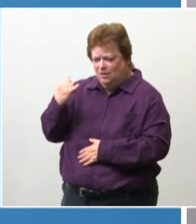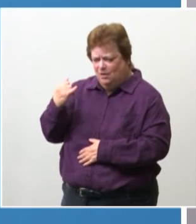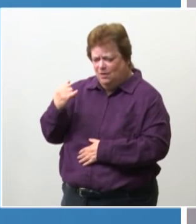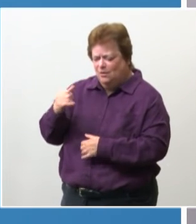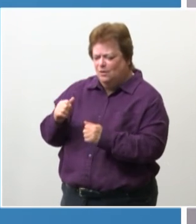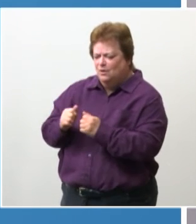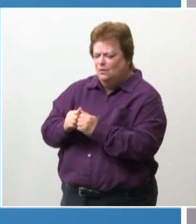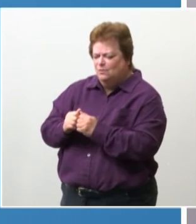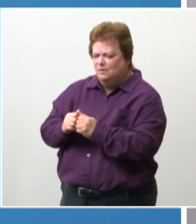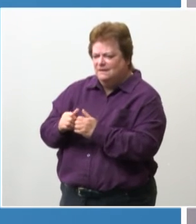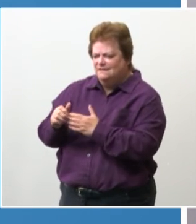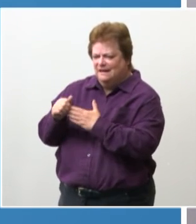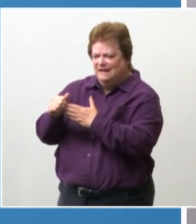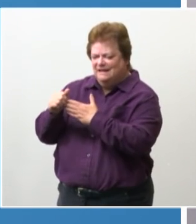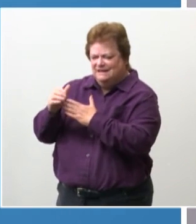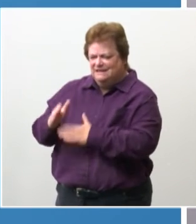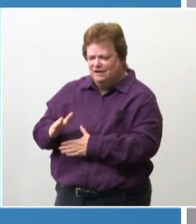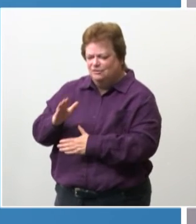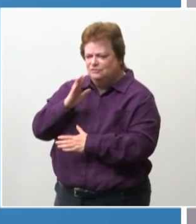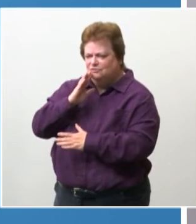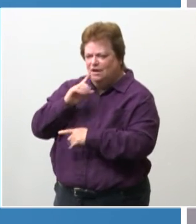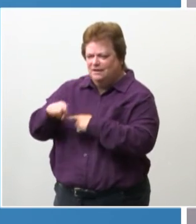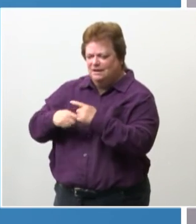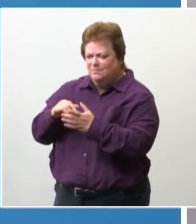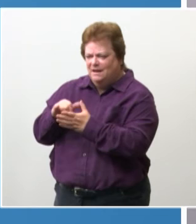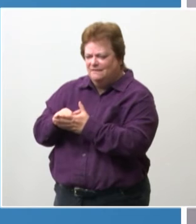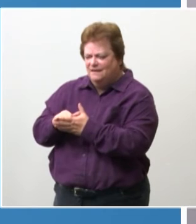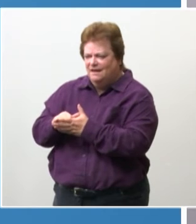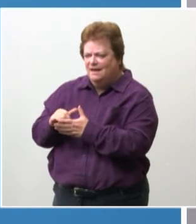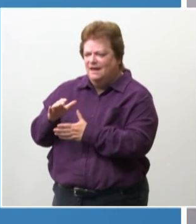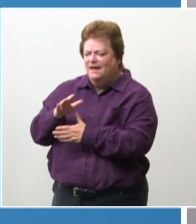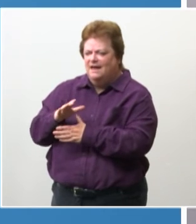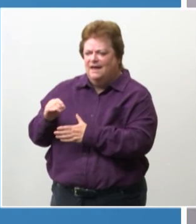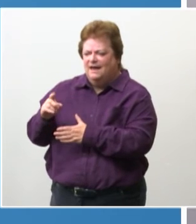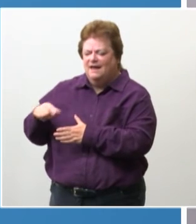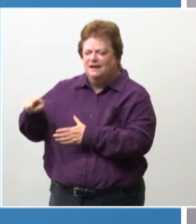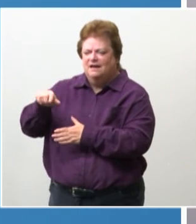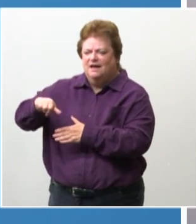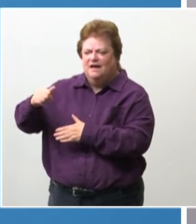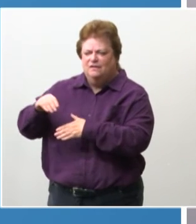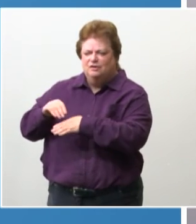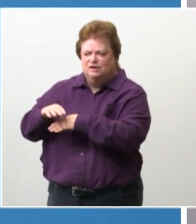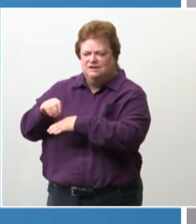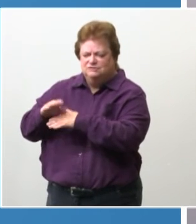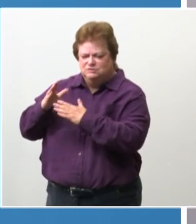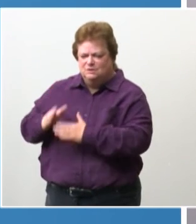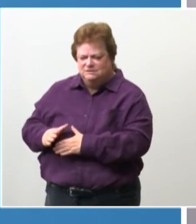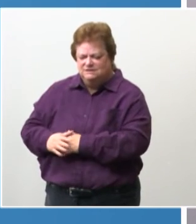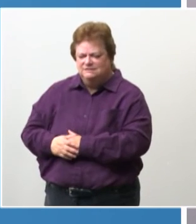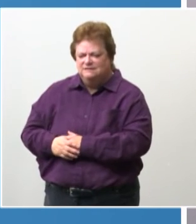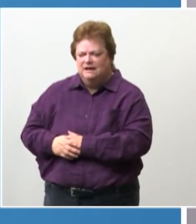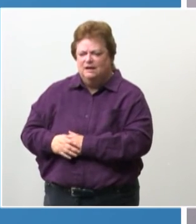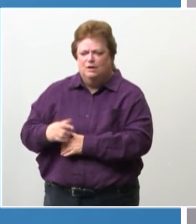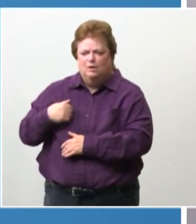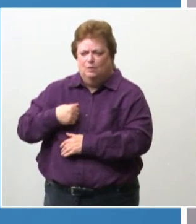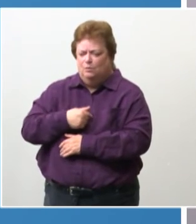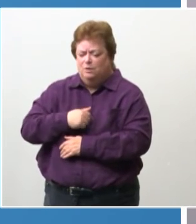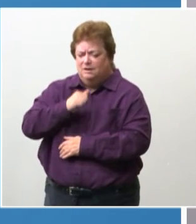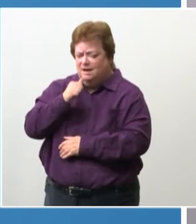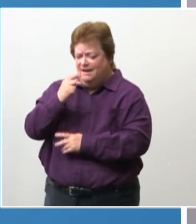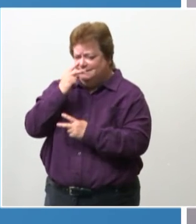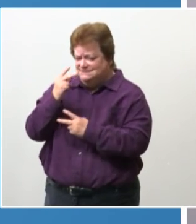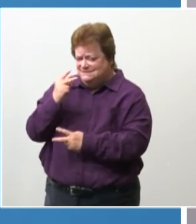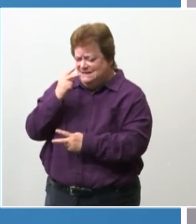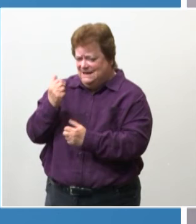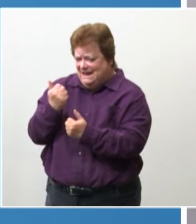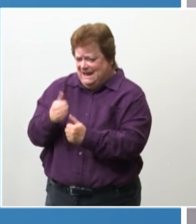many leaders talking about that and some of our infectious disease consultants this morning, and we're not seeing any